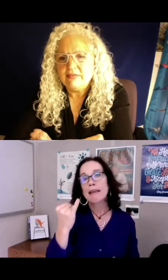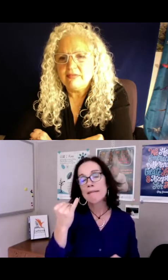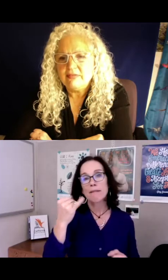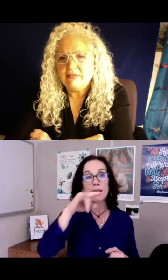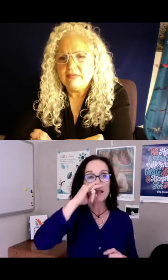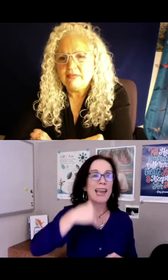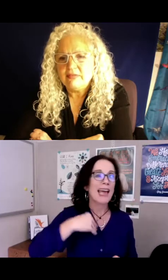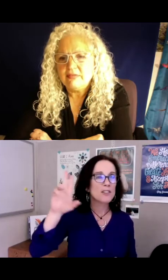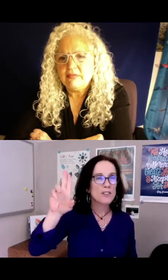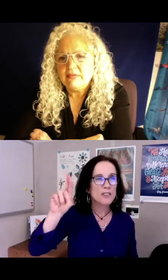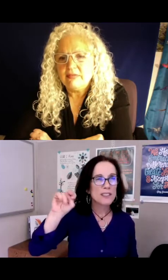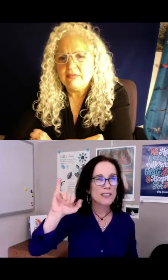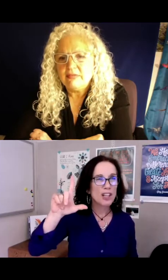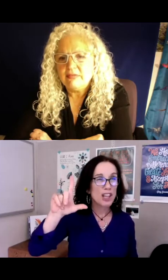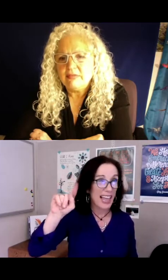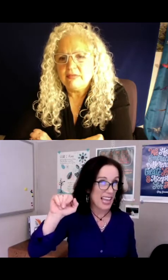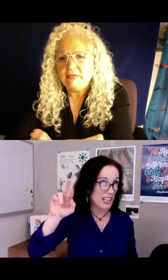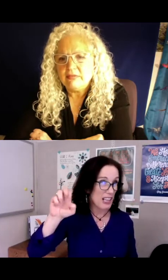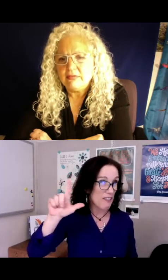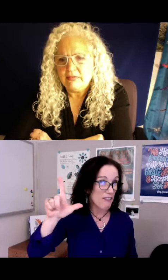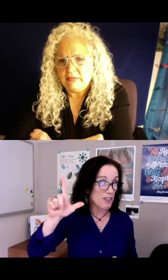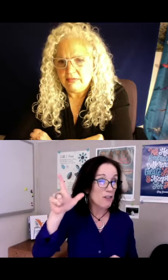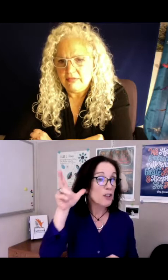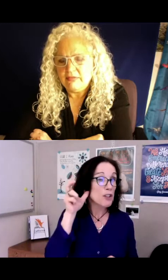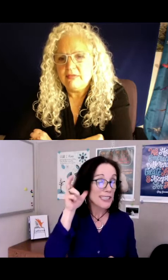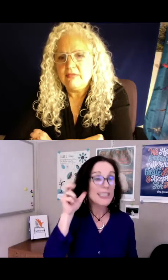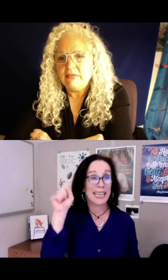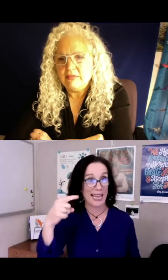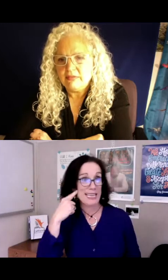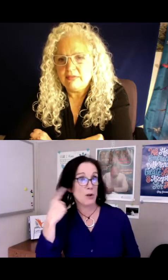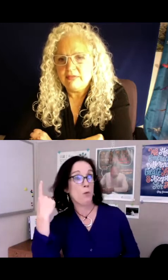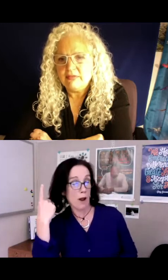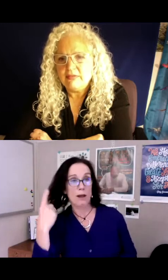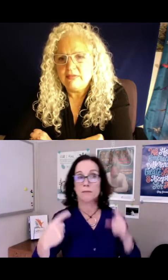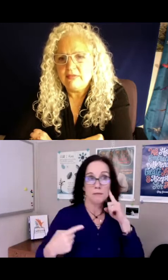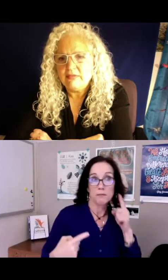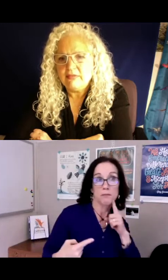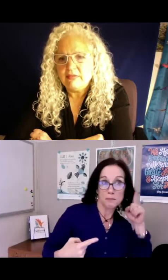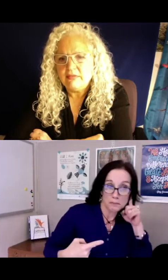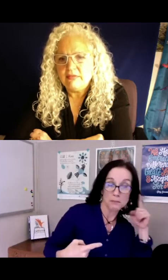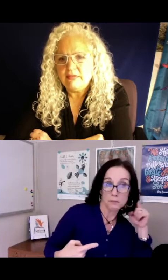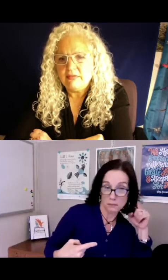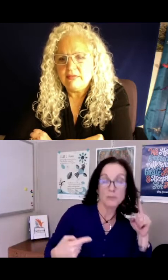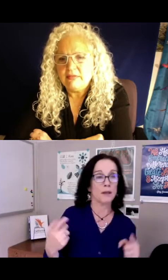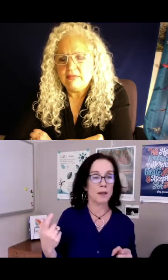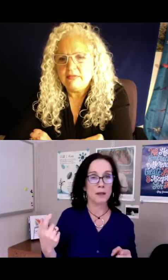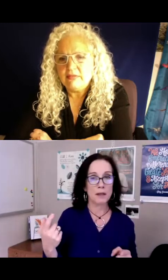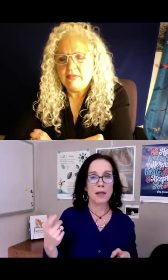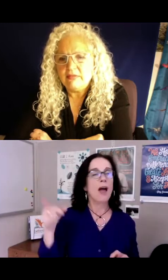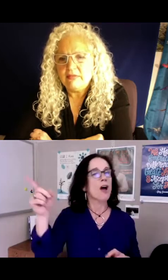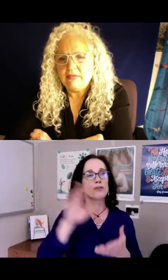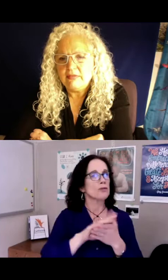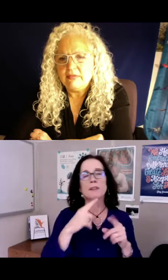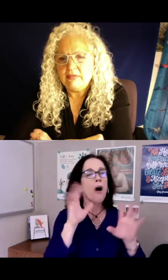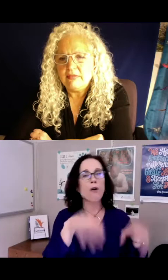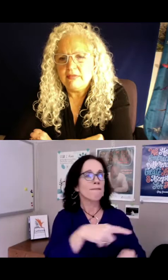So often if kids have a unilateral hearing, they can hear out of one ear but deaf in the other